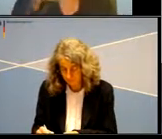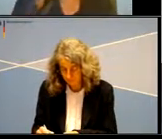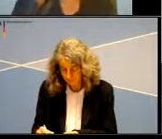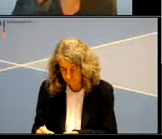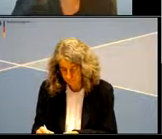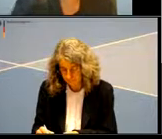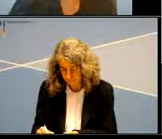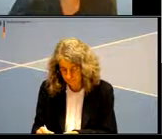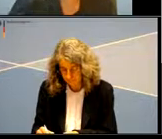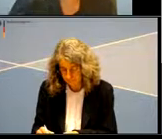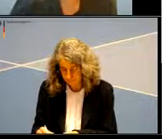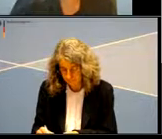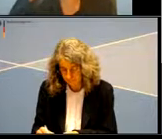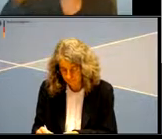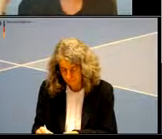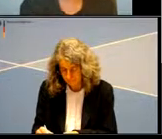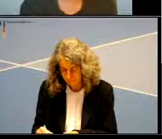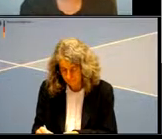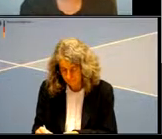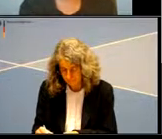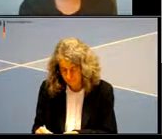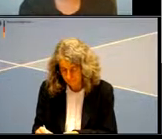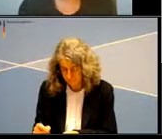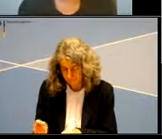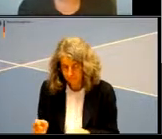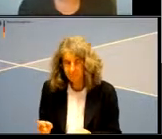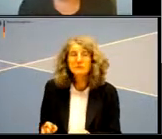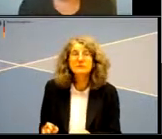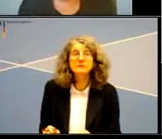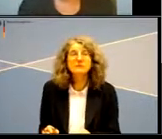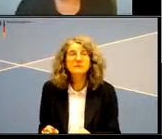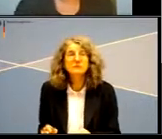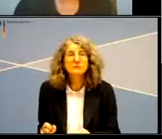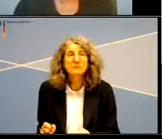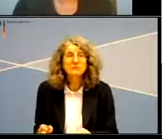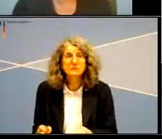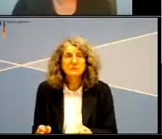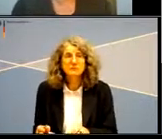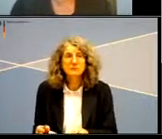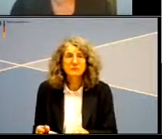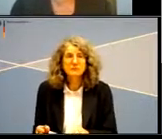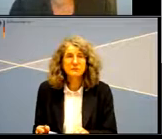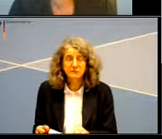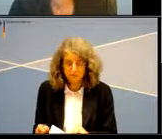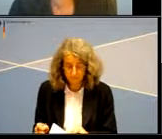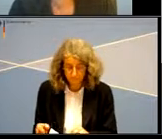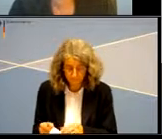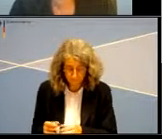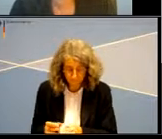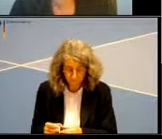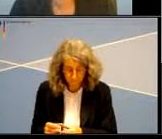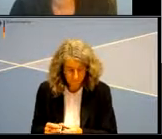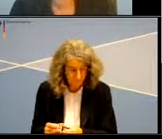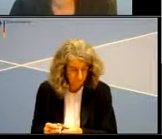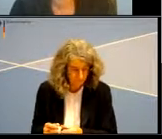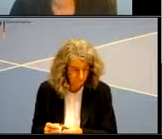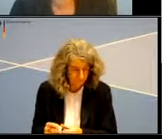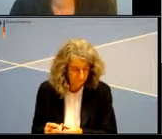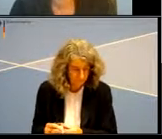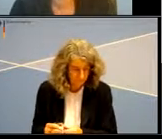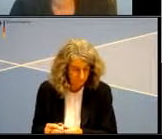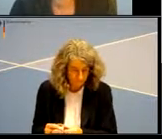about. In fact, I was interested to see that the scientific community has come out as well this very week to say that consumers need to be put